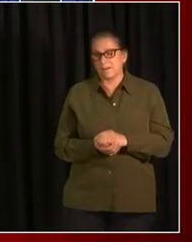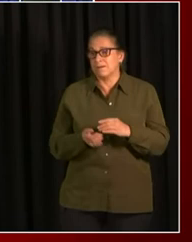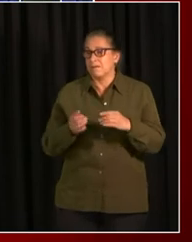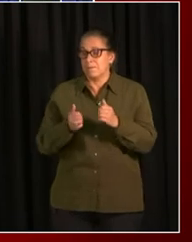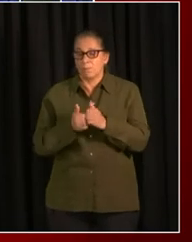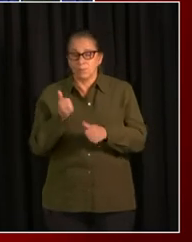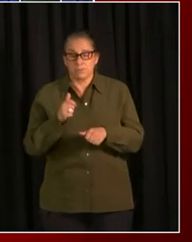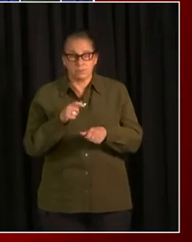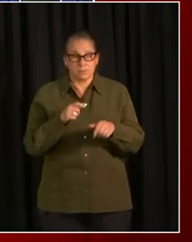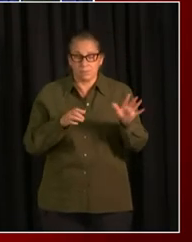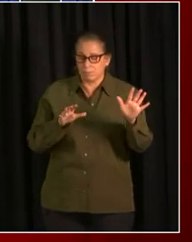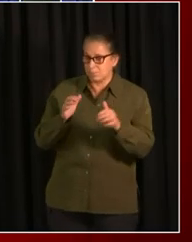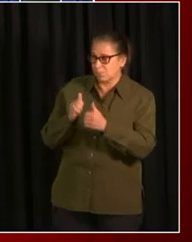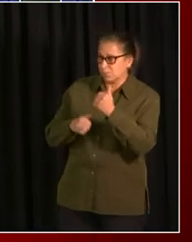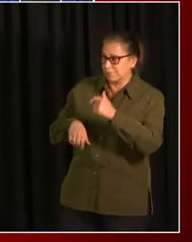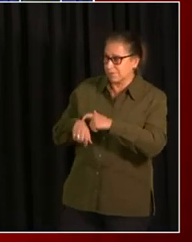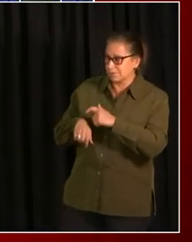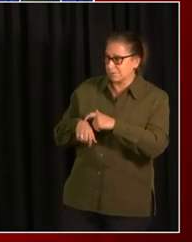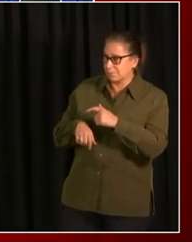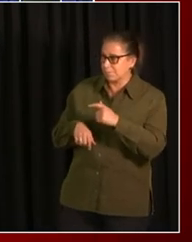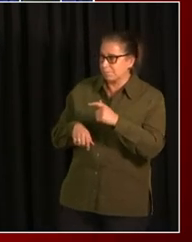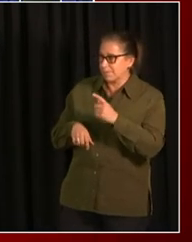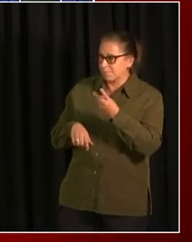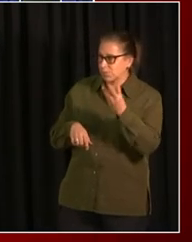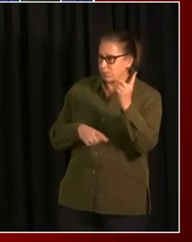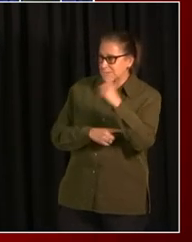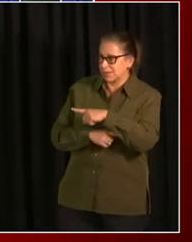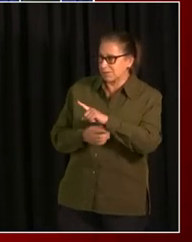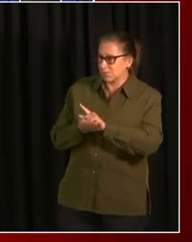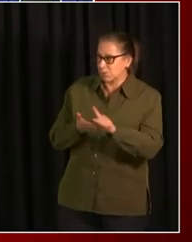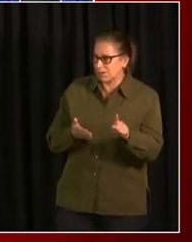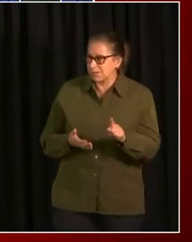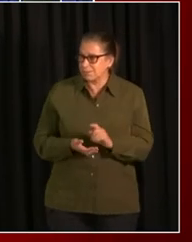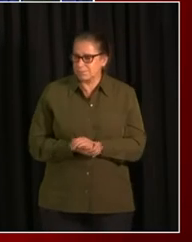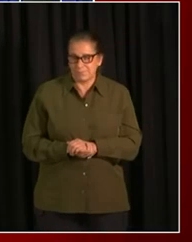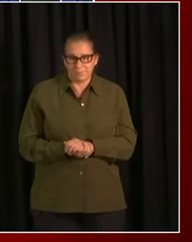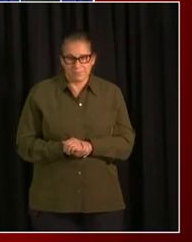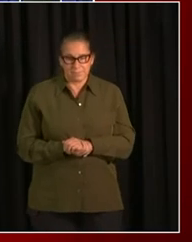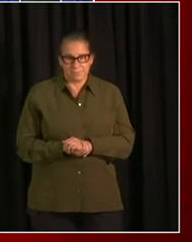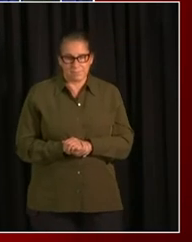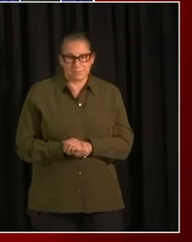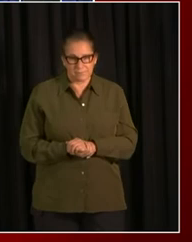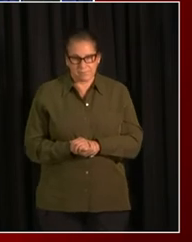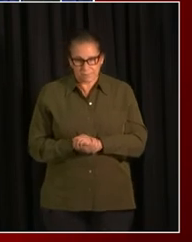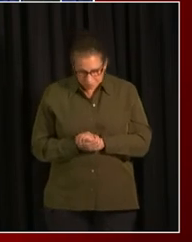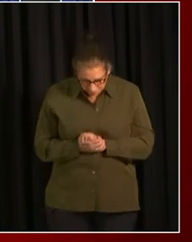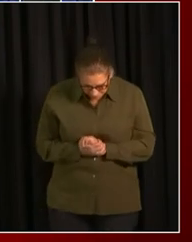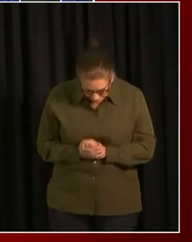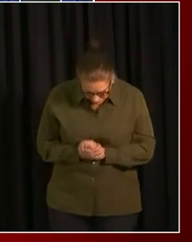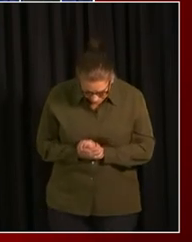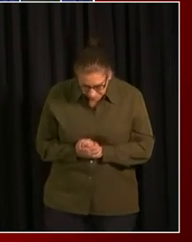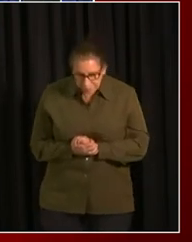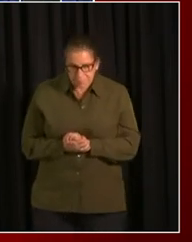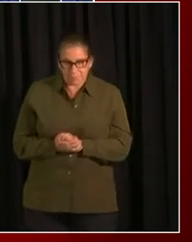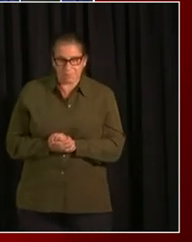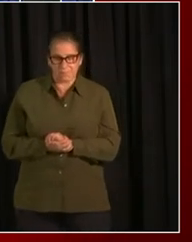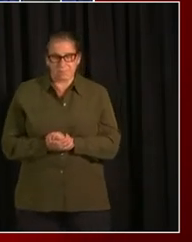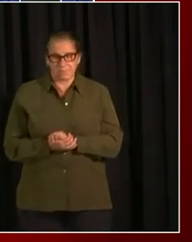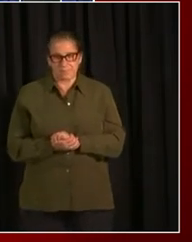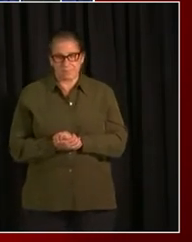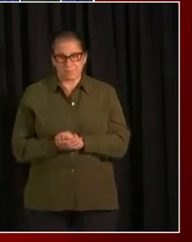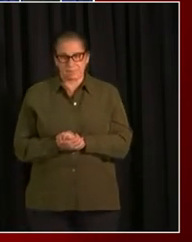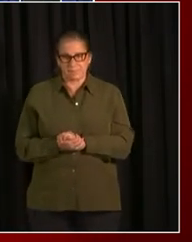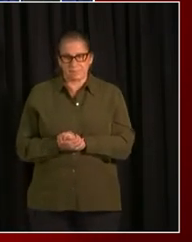that those times aren't guaranteed, and that it is in everyone's best interest to be working with your